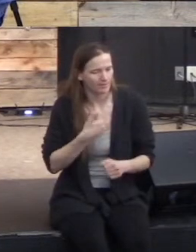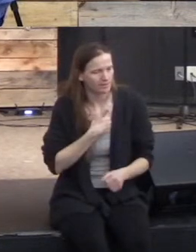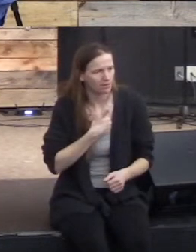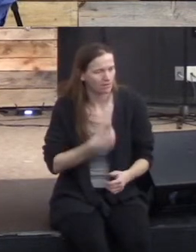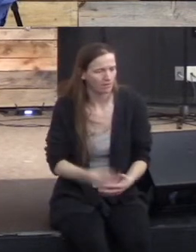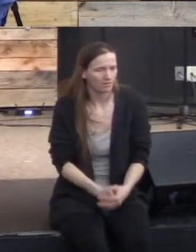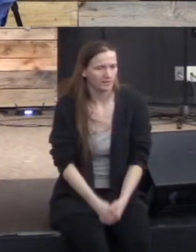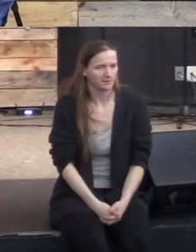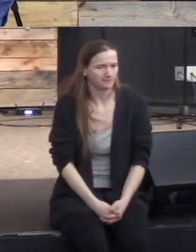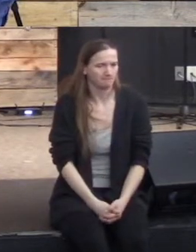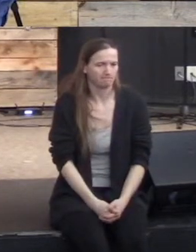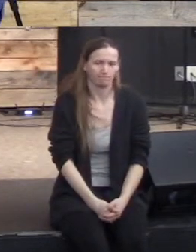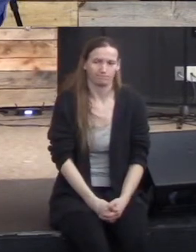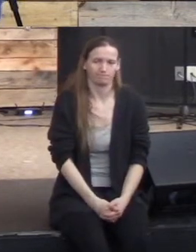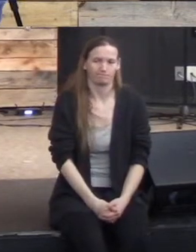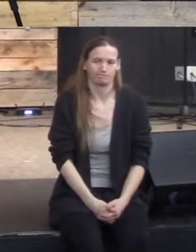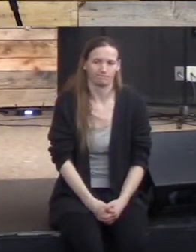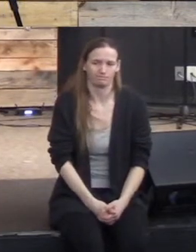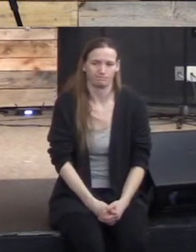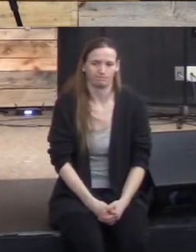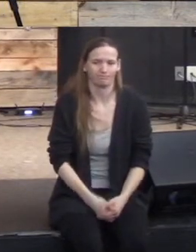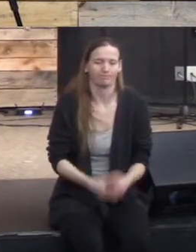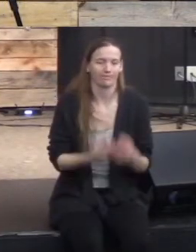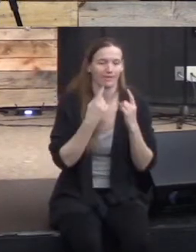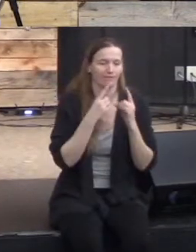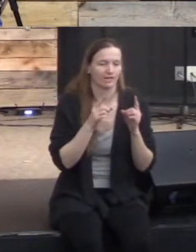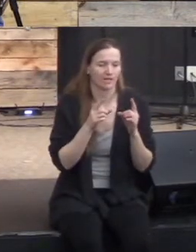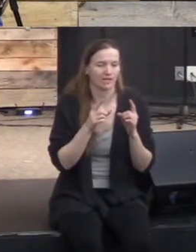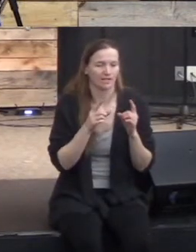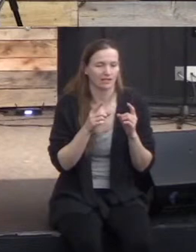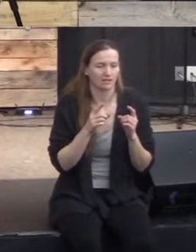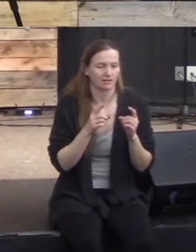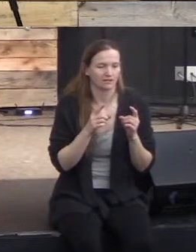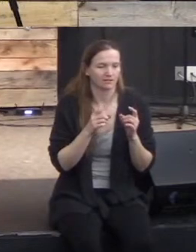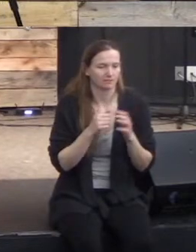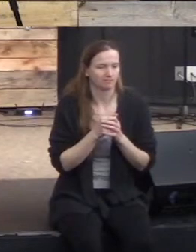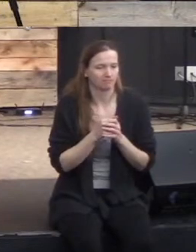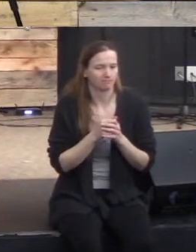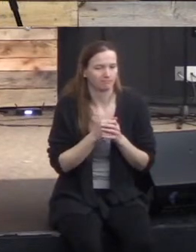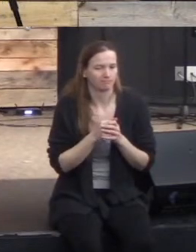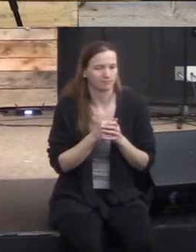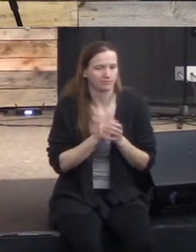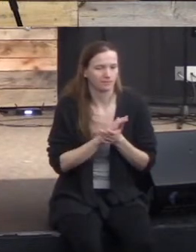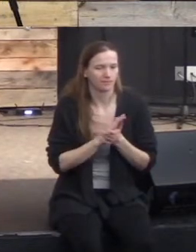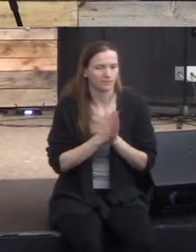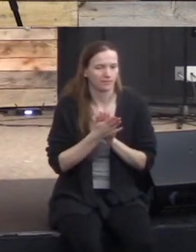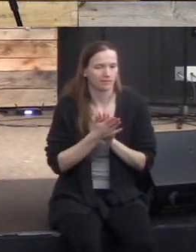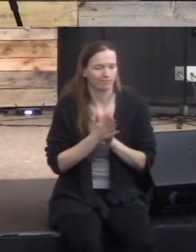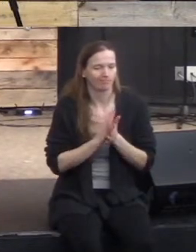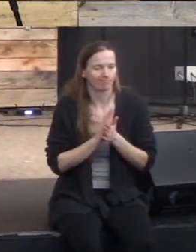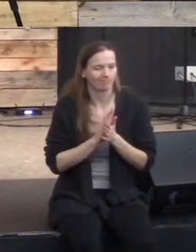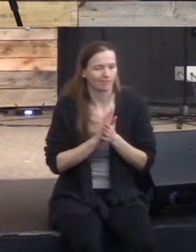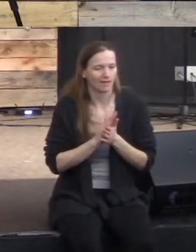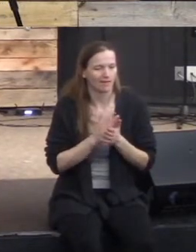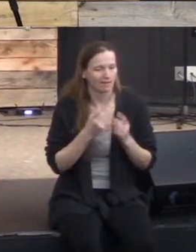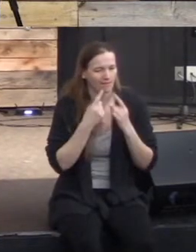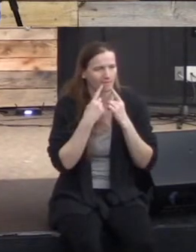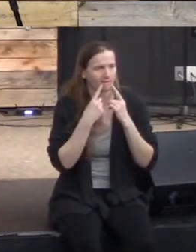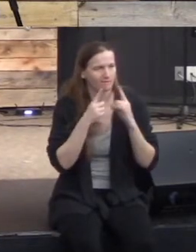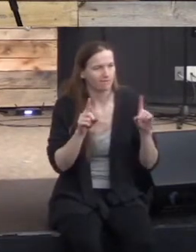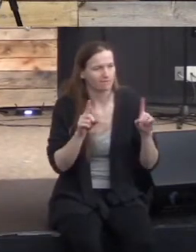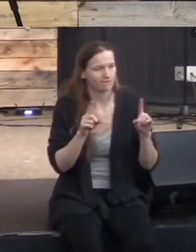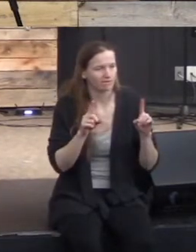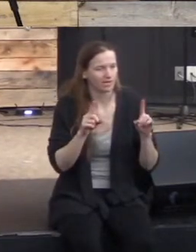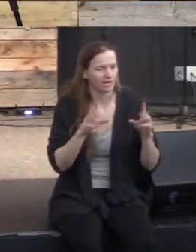He finally comes clean. He finally comes to grip with what his